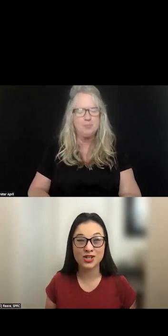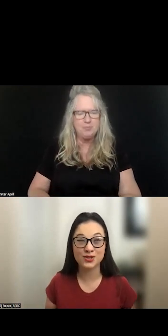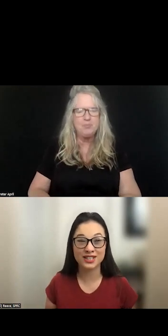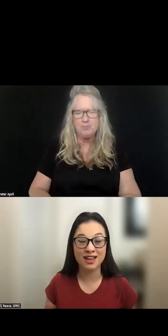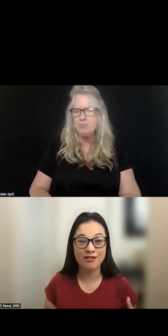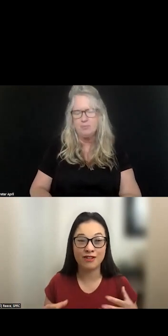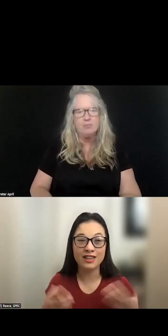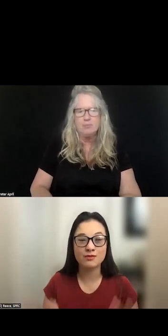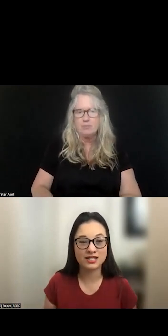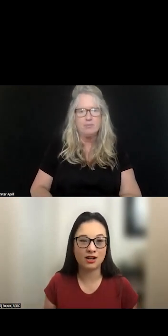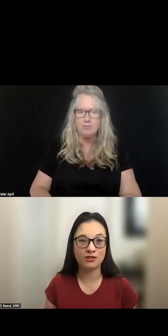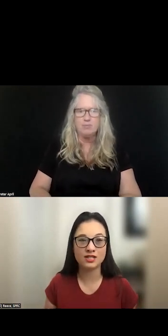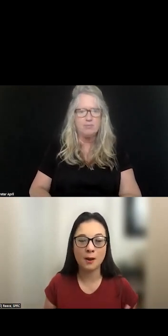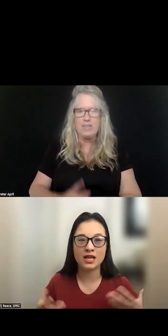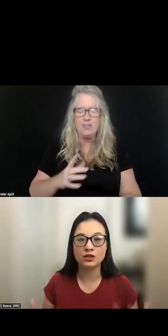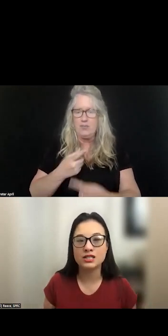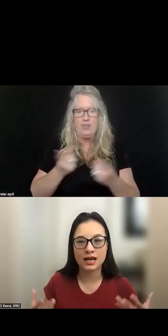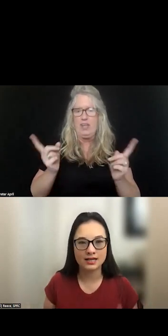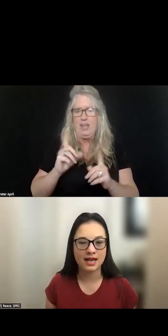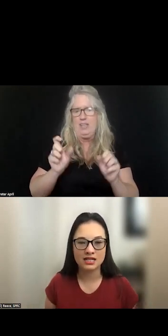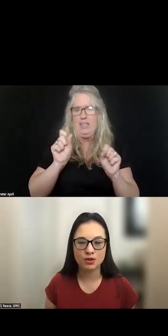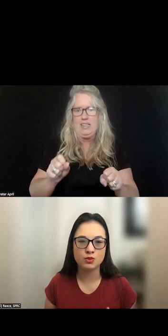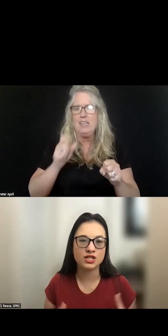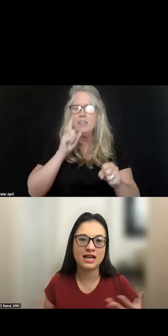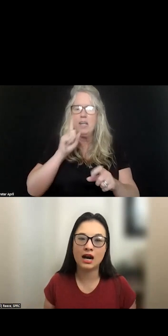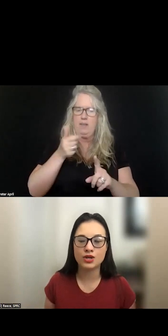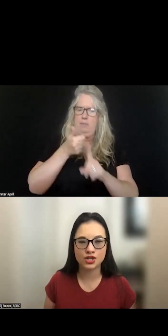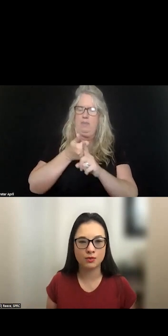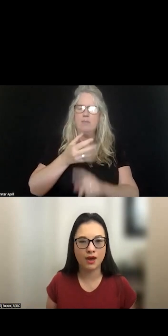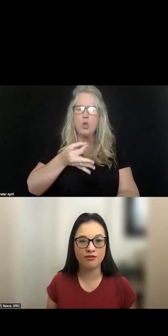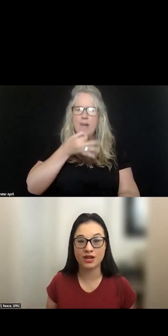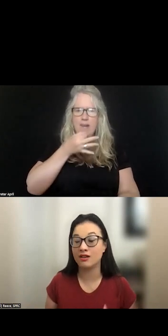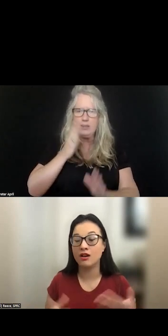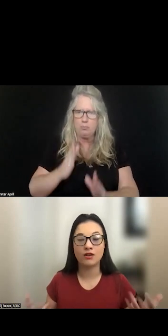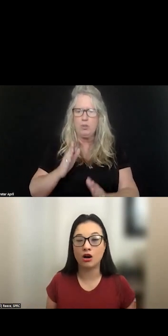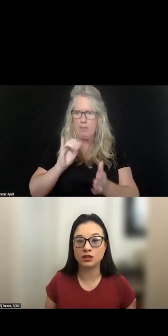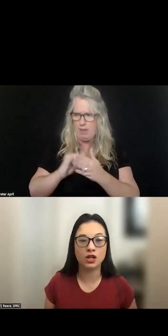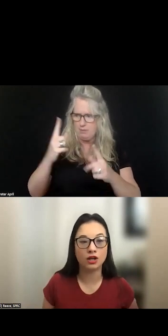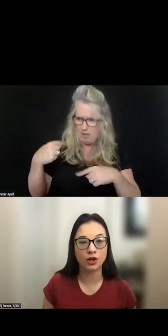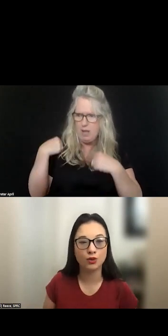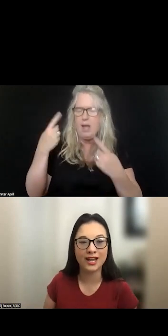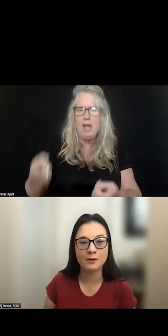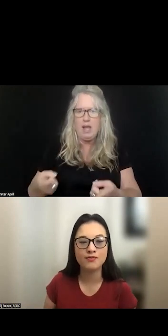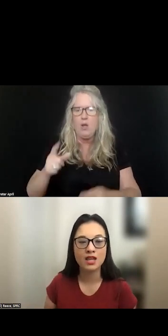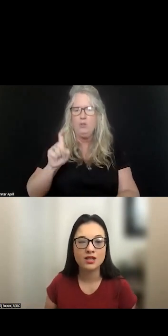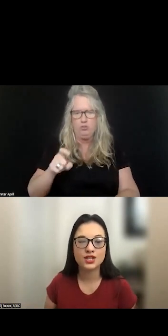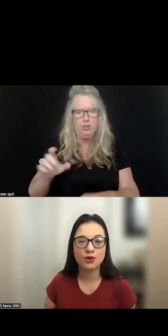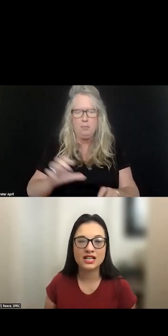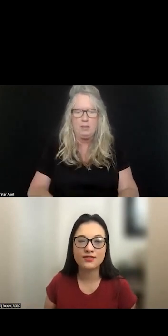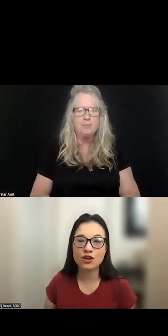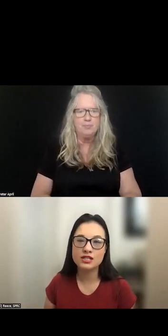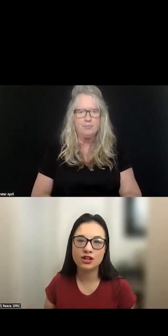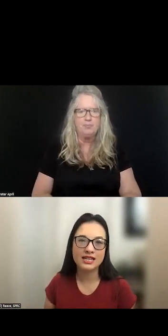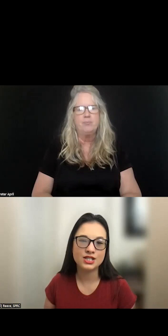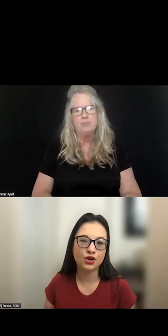to actually find themselves being looked at as experts, which is how it should have been all along, right? So